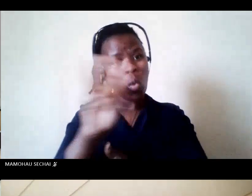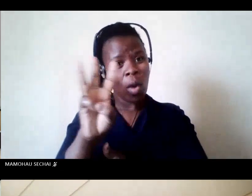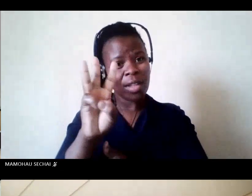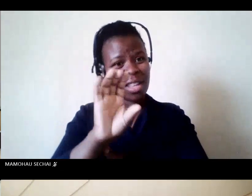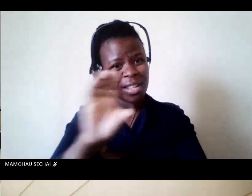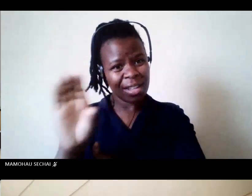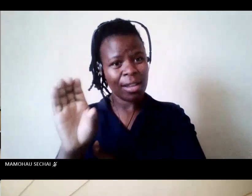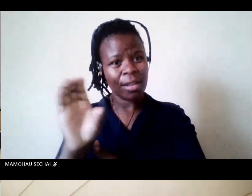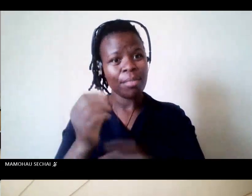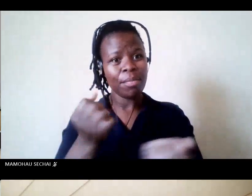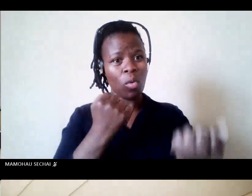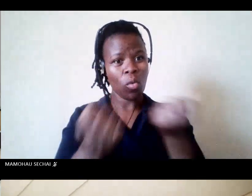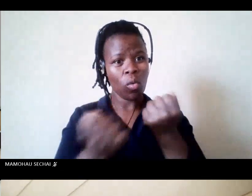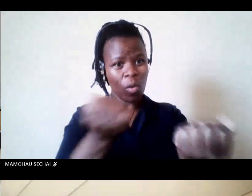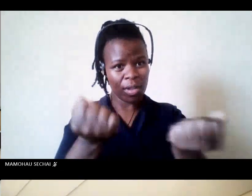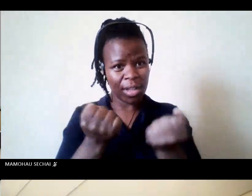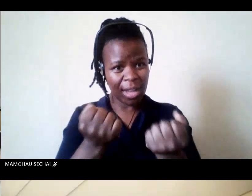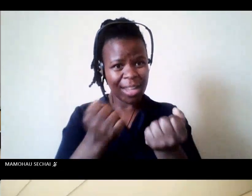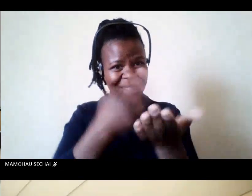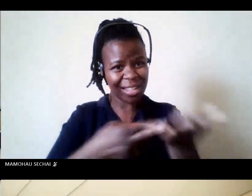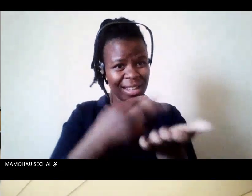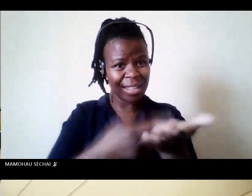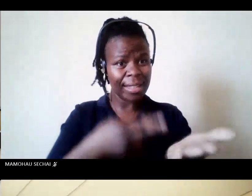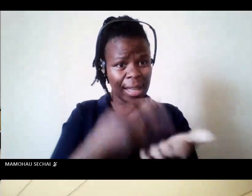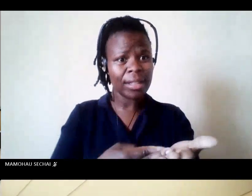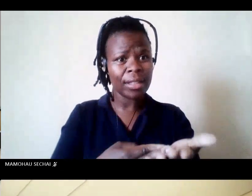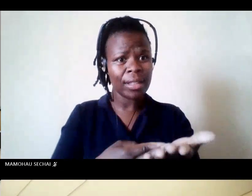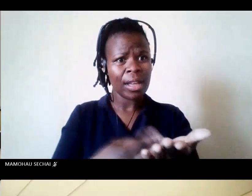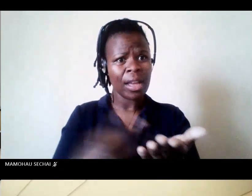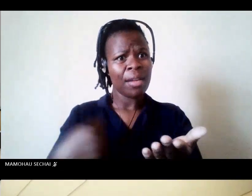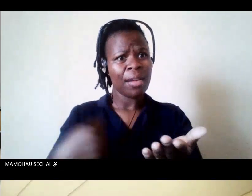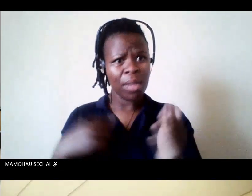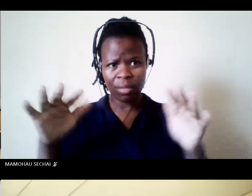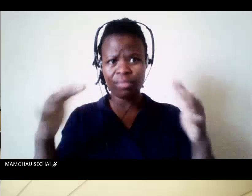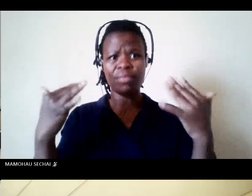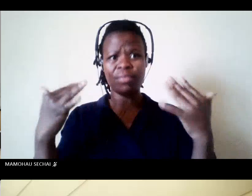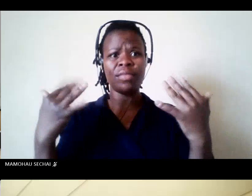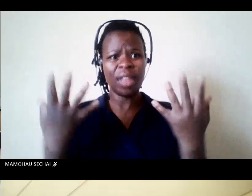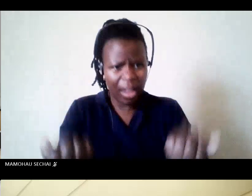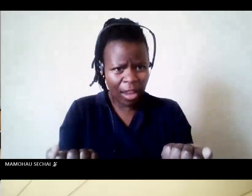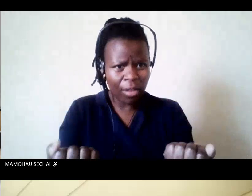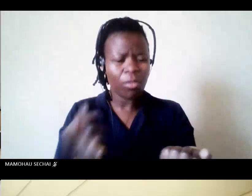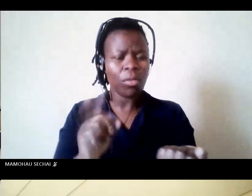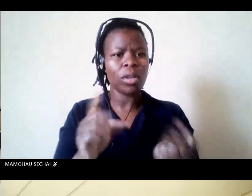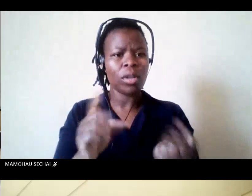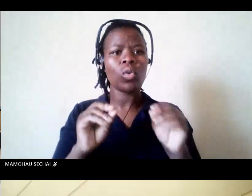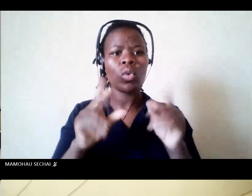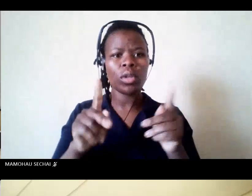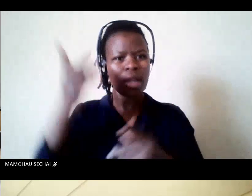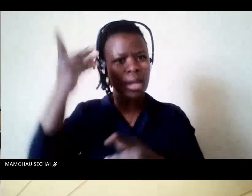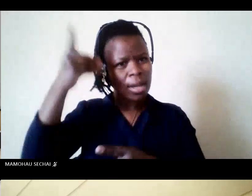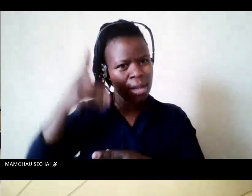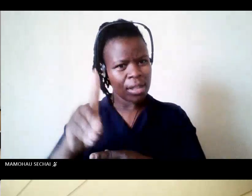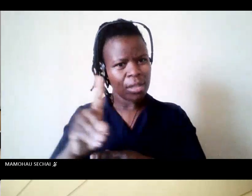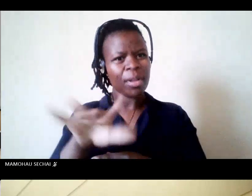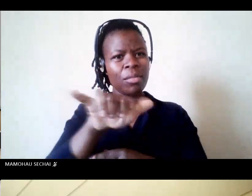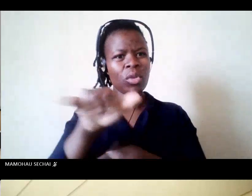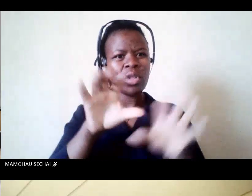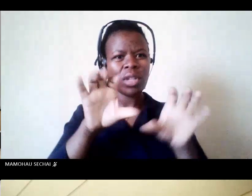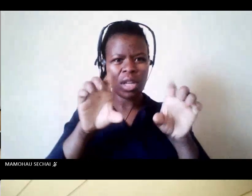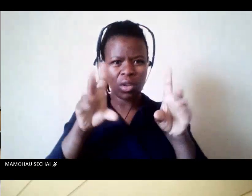outcome. It has come to my attention now that the Department of Education